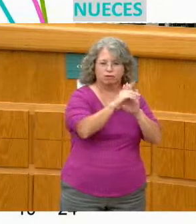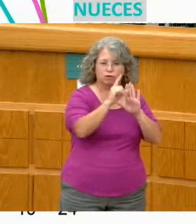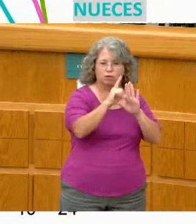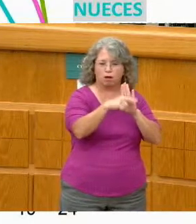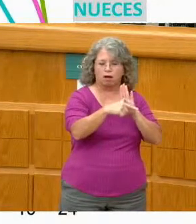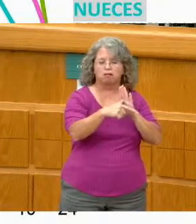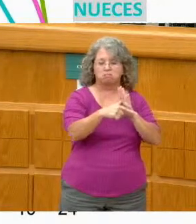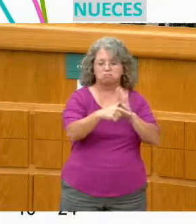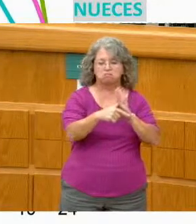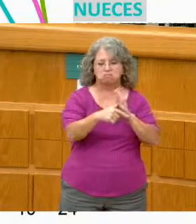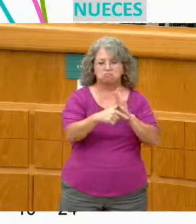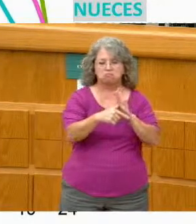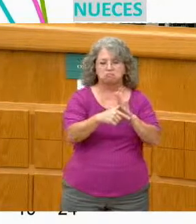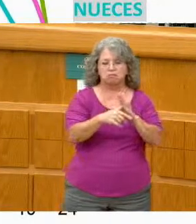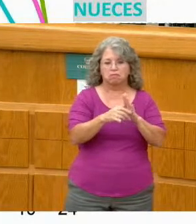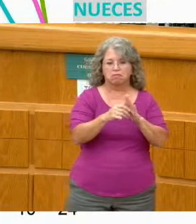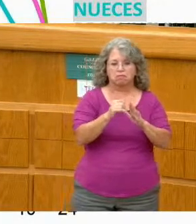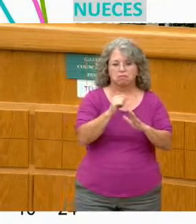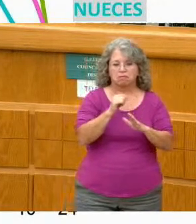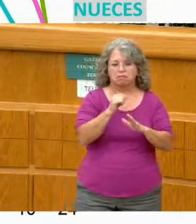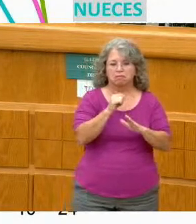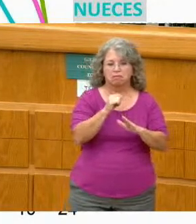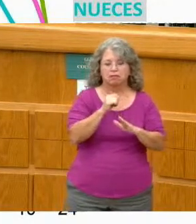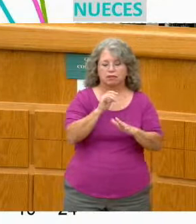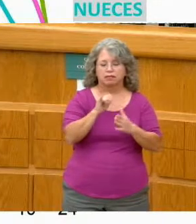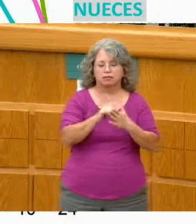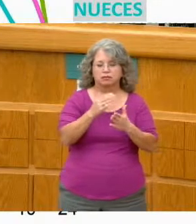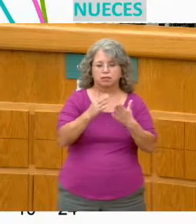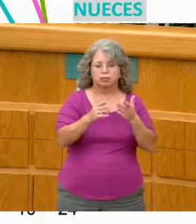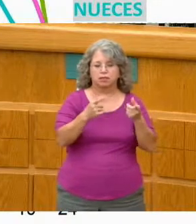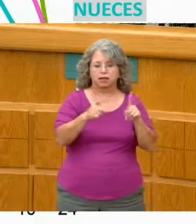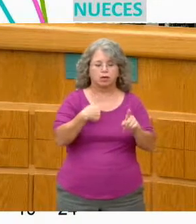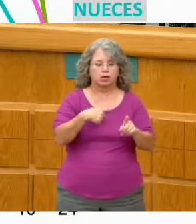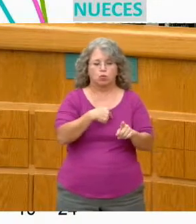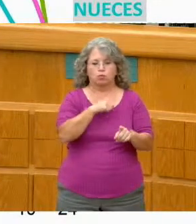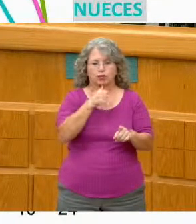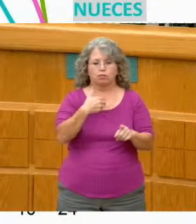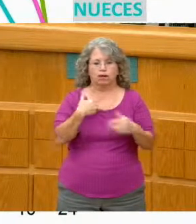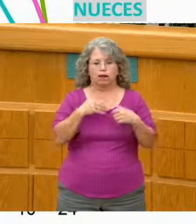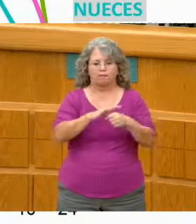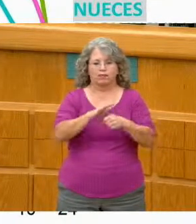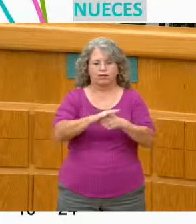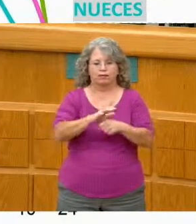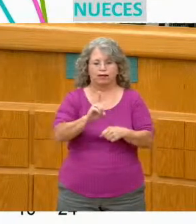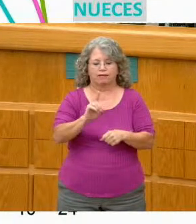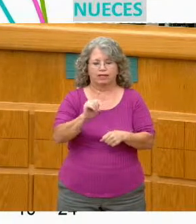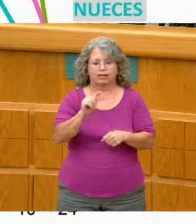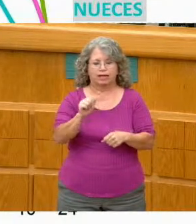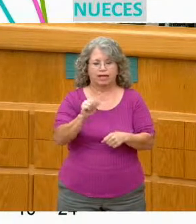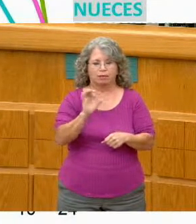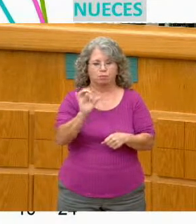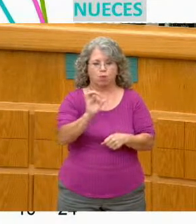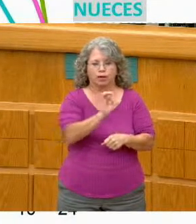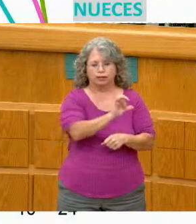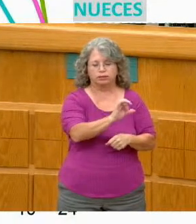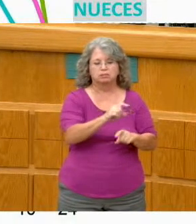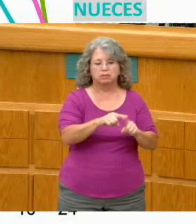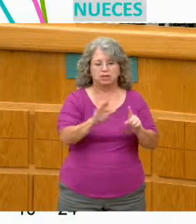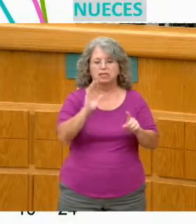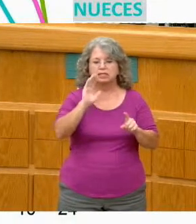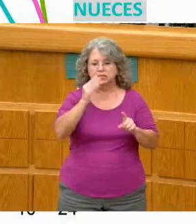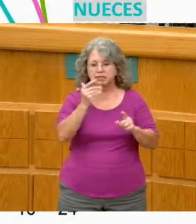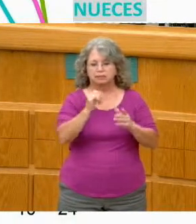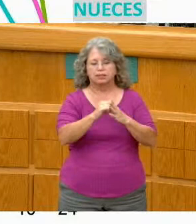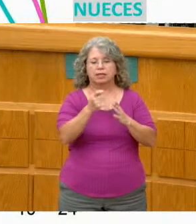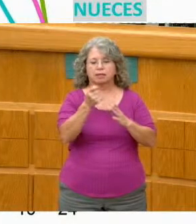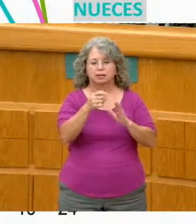way that we're fitting the line through it, the smoother hasn't seen enough data points to respond to that leveling off. But it does indeed